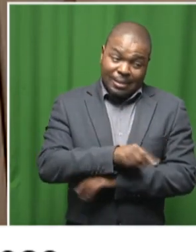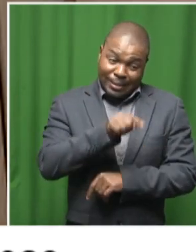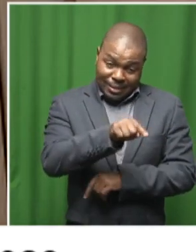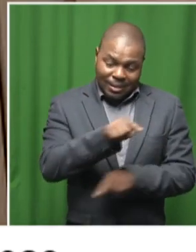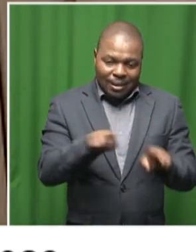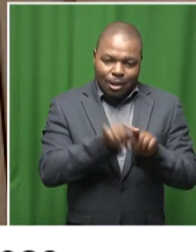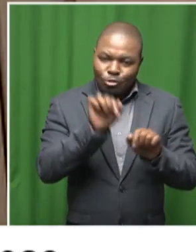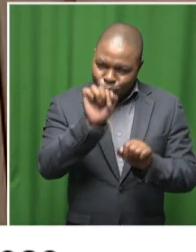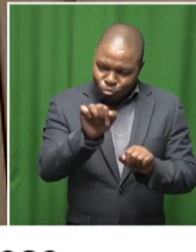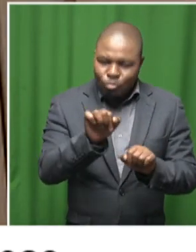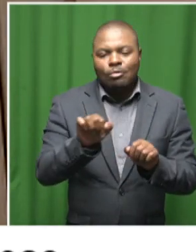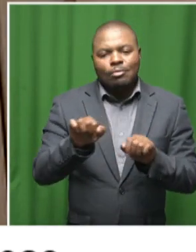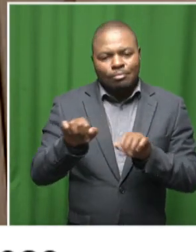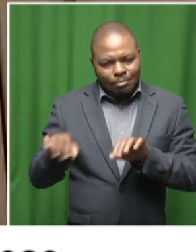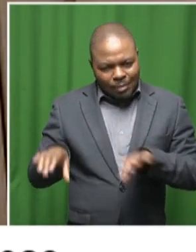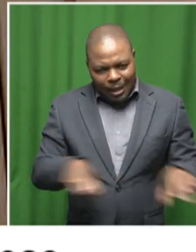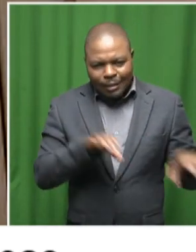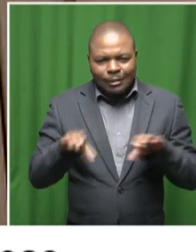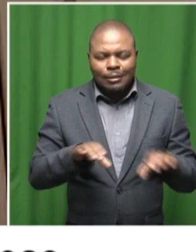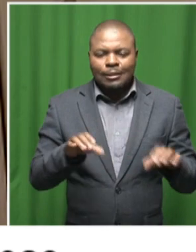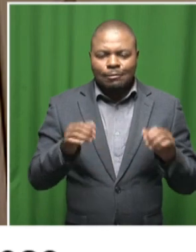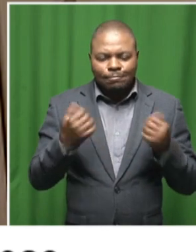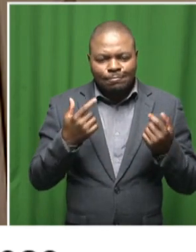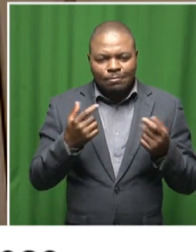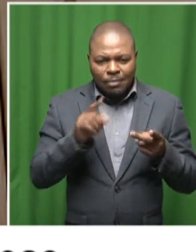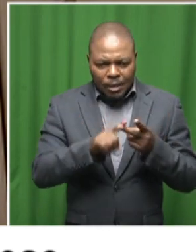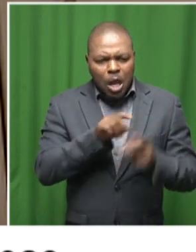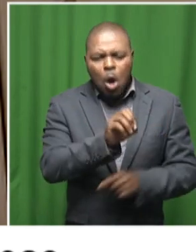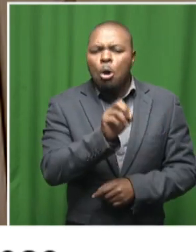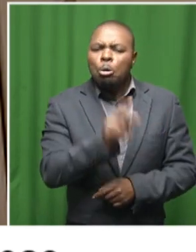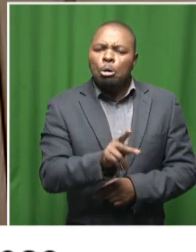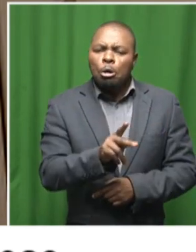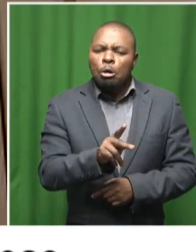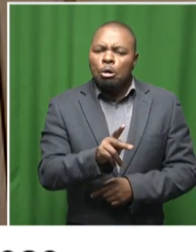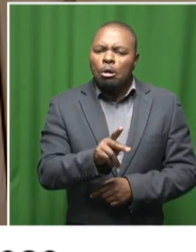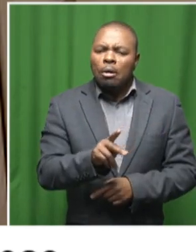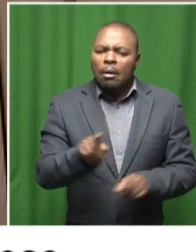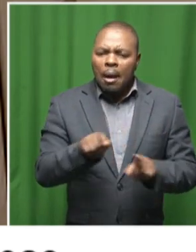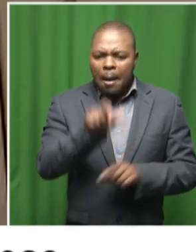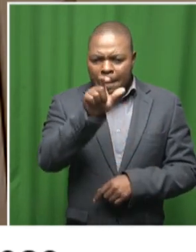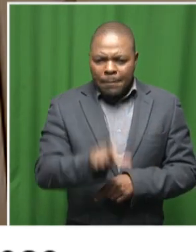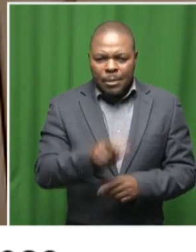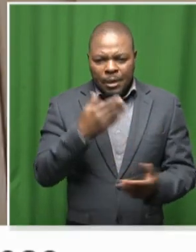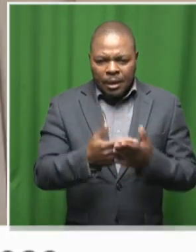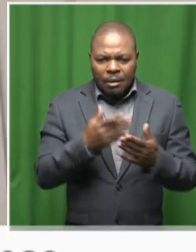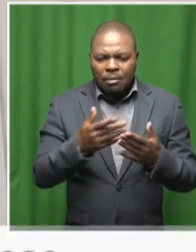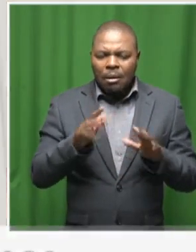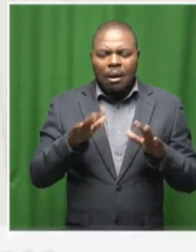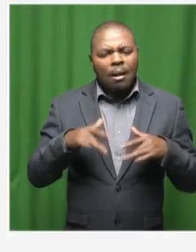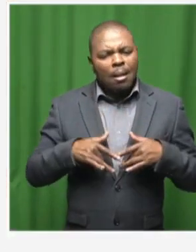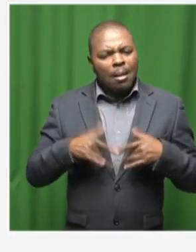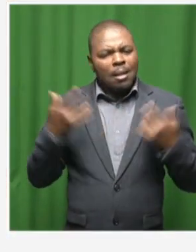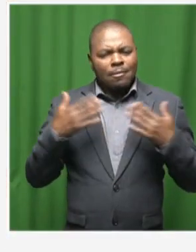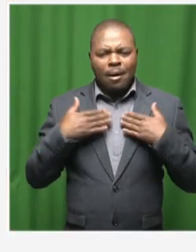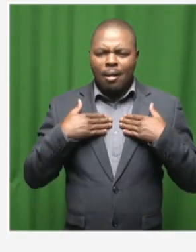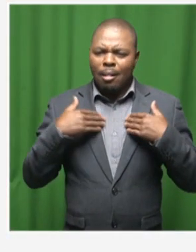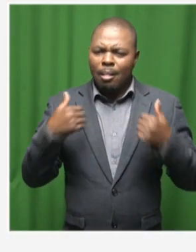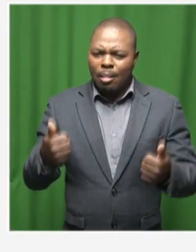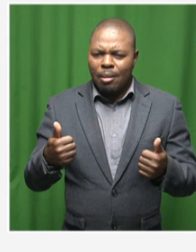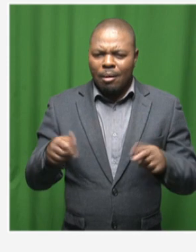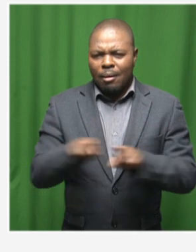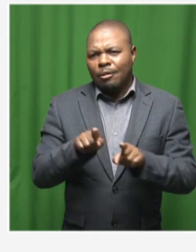your exercise. And it is okay for somebody just to live a healthy lifestyle and just